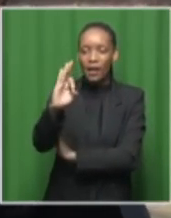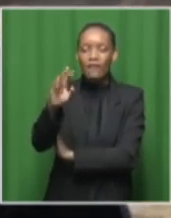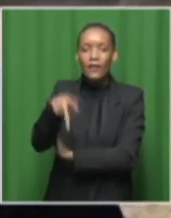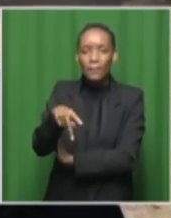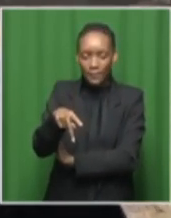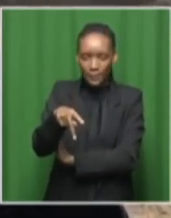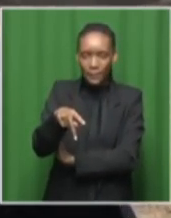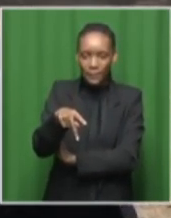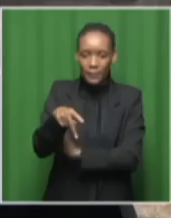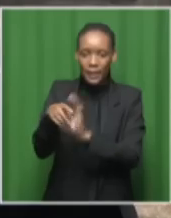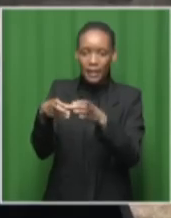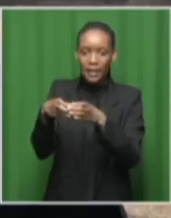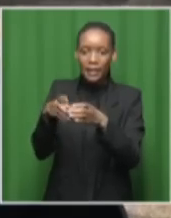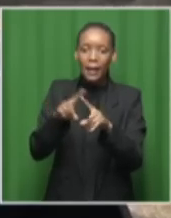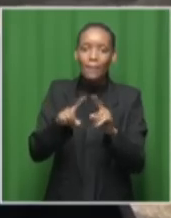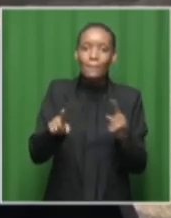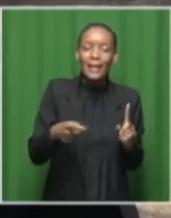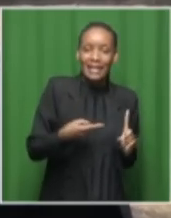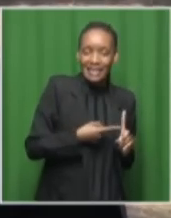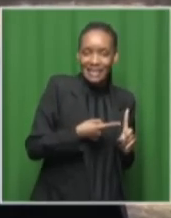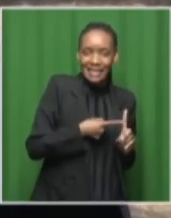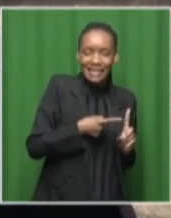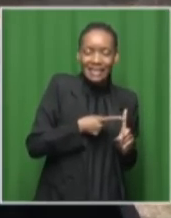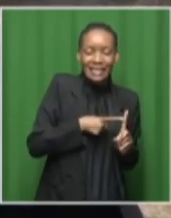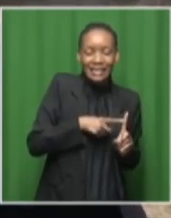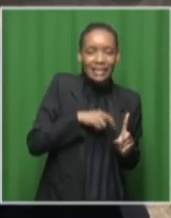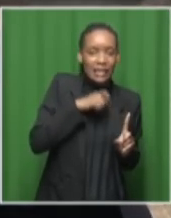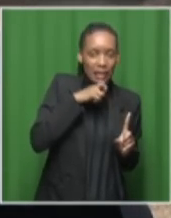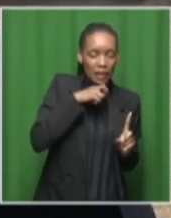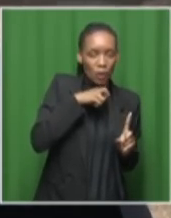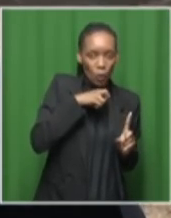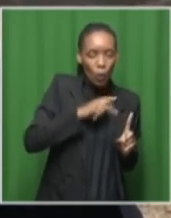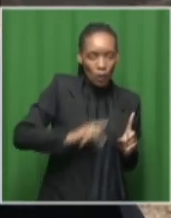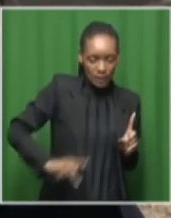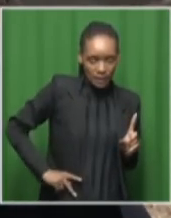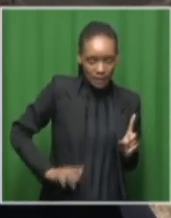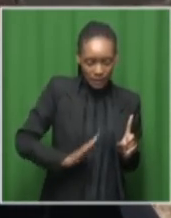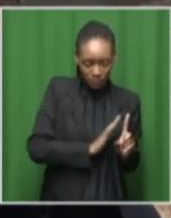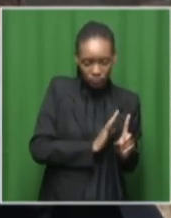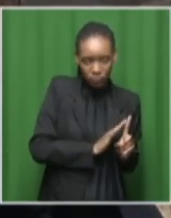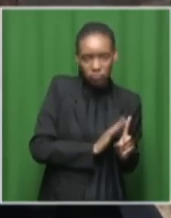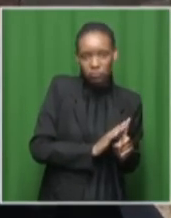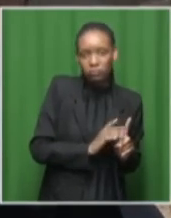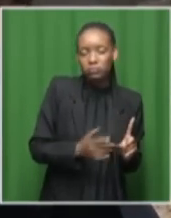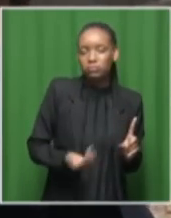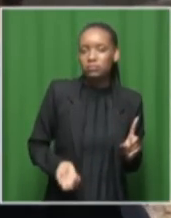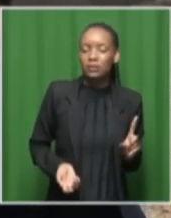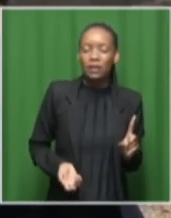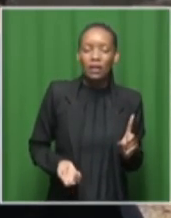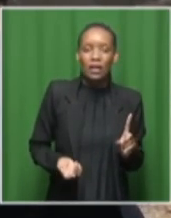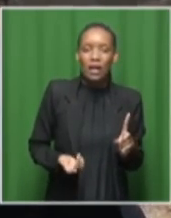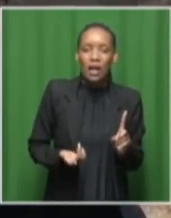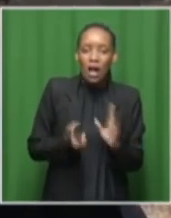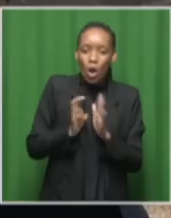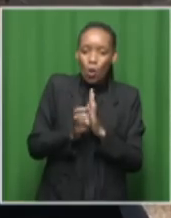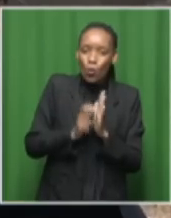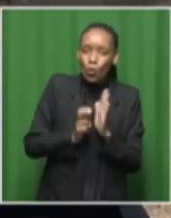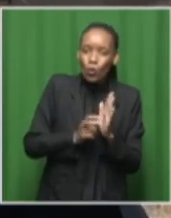But he is an Inkosi, and so in terms of protocols, in terms of a culture, there's a lot of rituals and